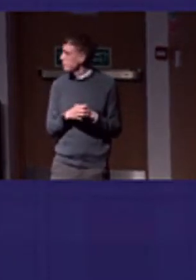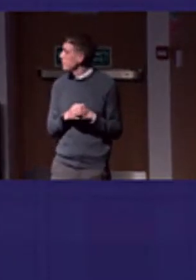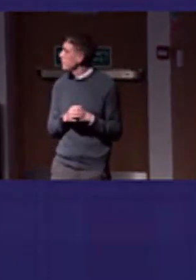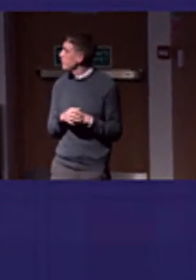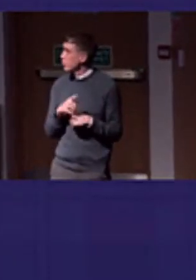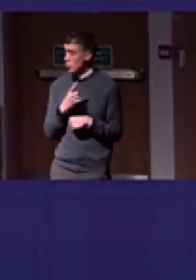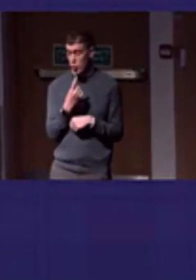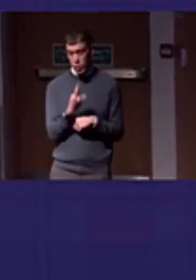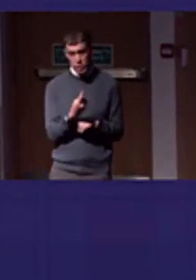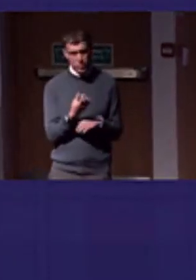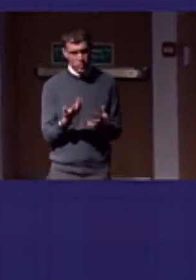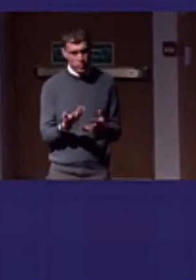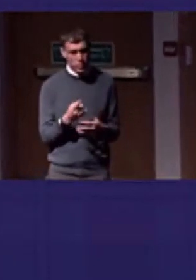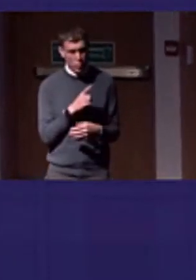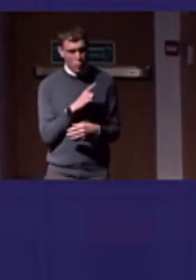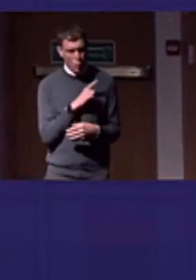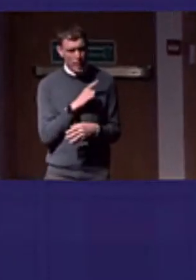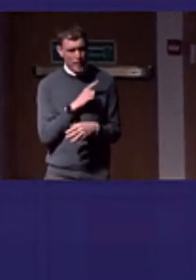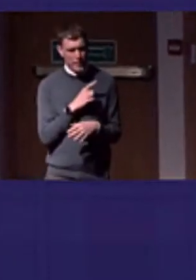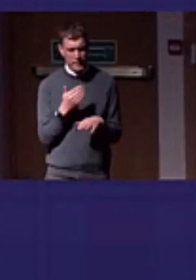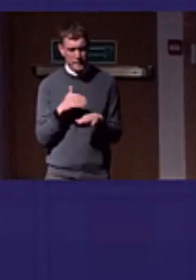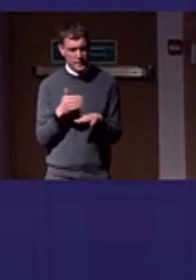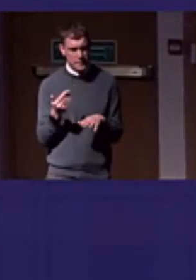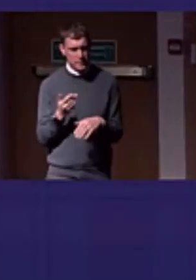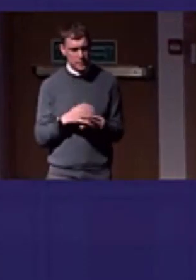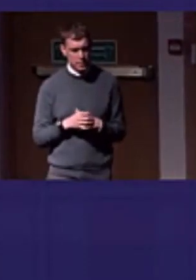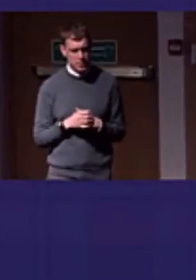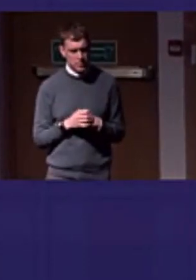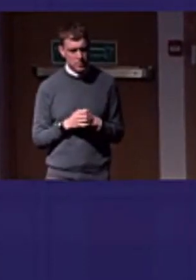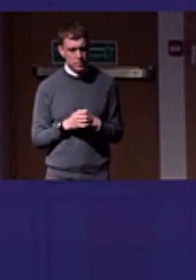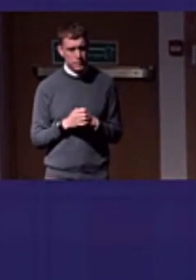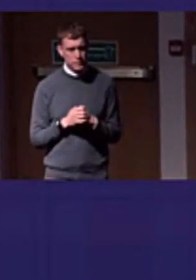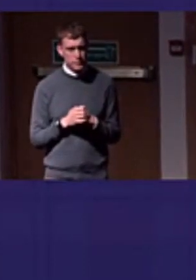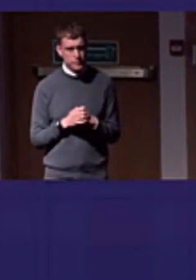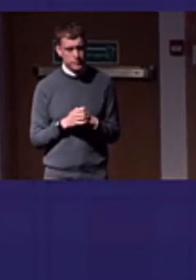1, why this matters. Okay, why?